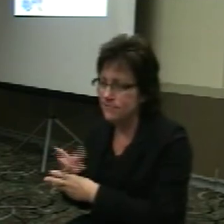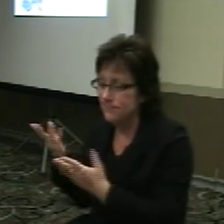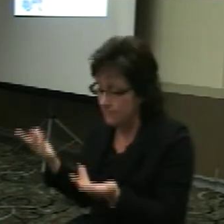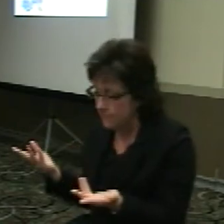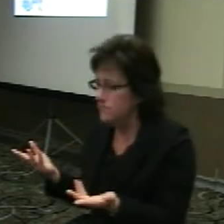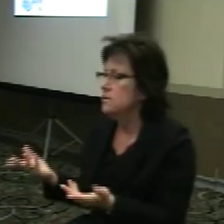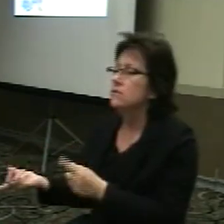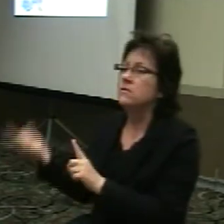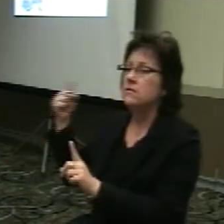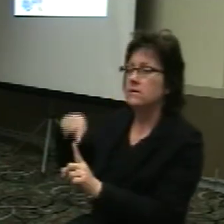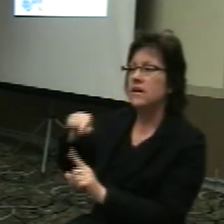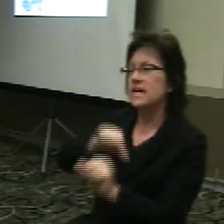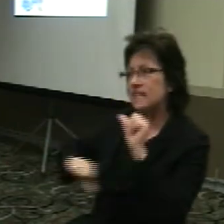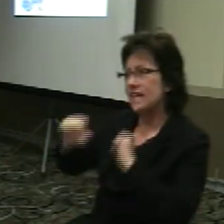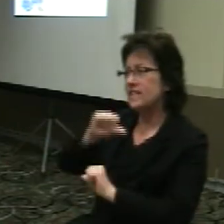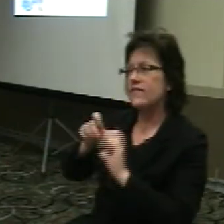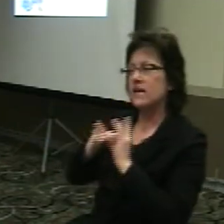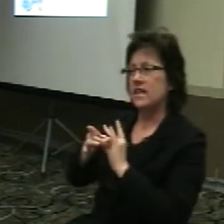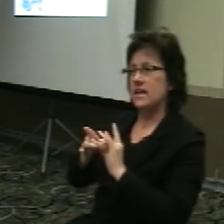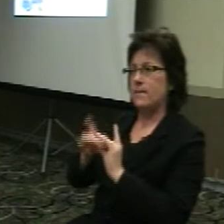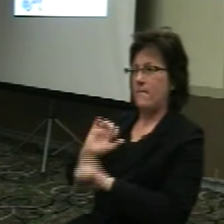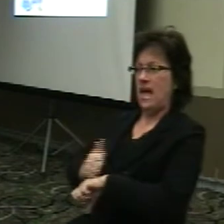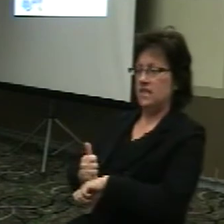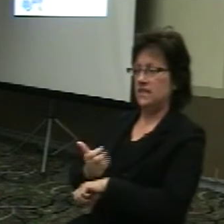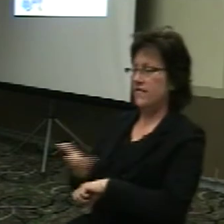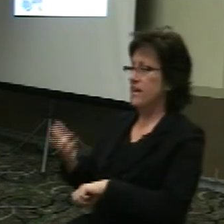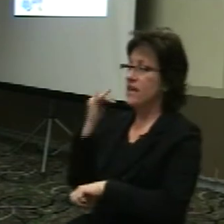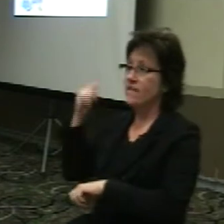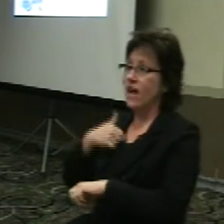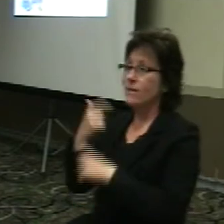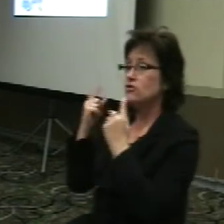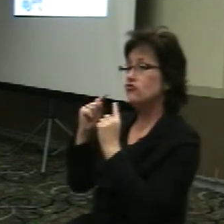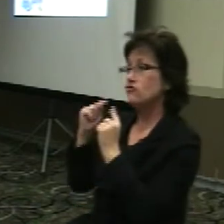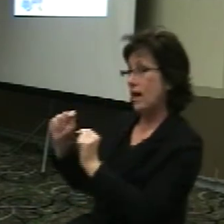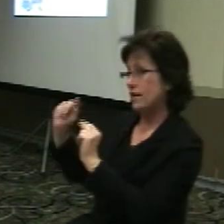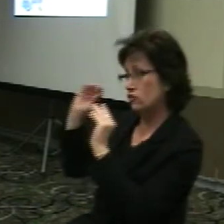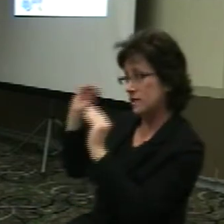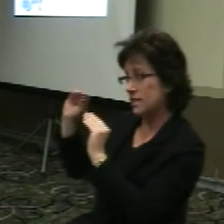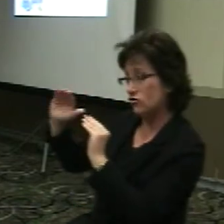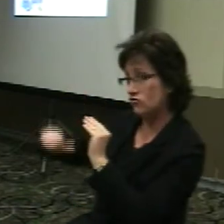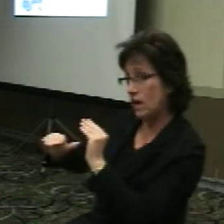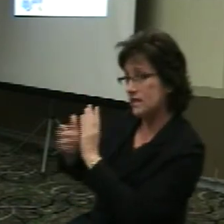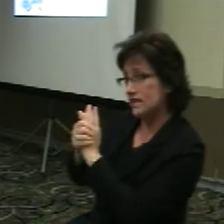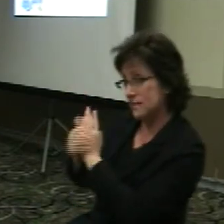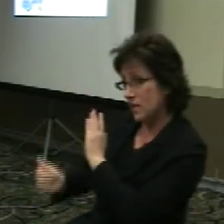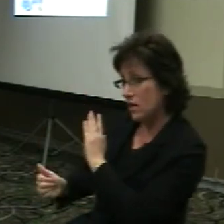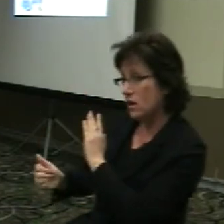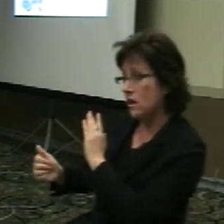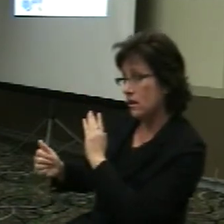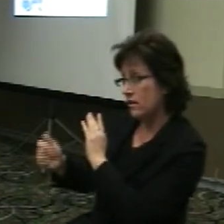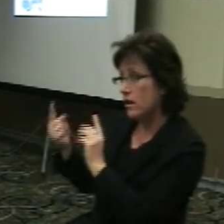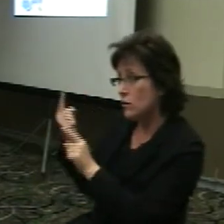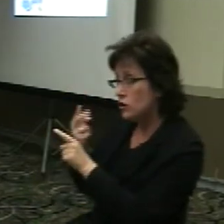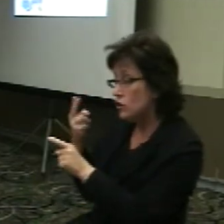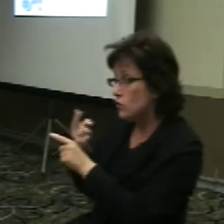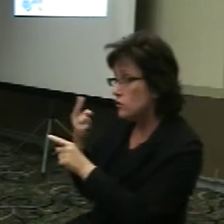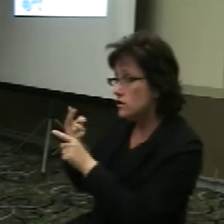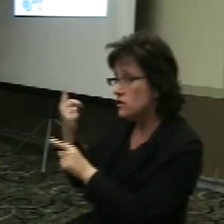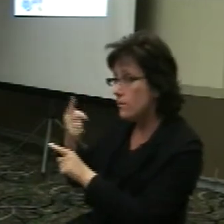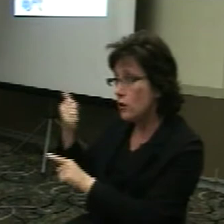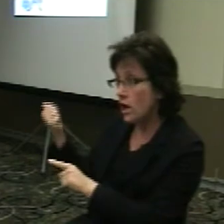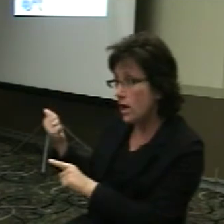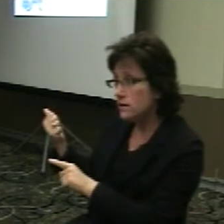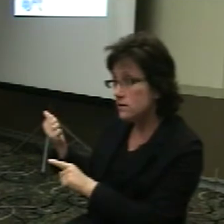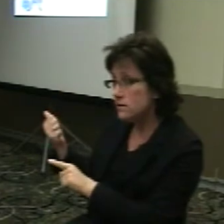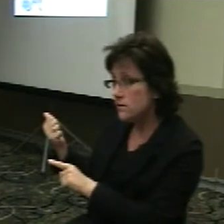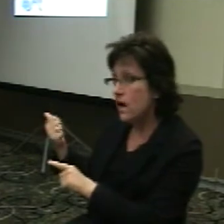Again, going to that scientifically based thing, if I am trying to teach a child a skill that they're going to use someplace else, I